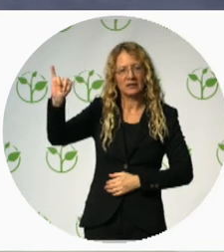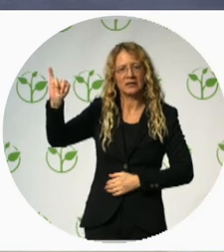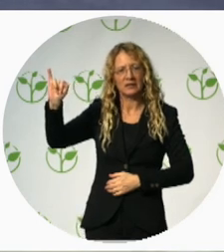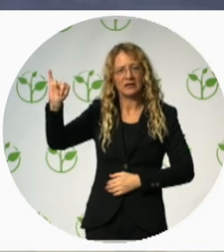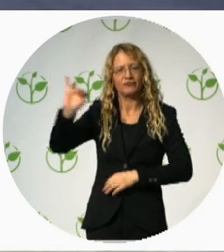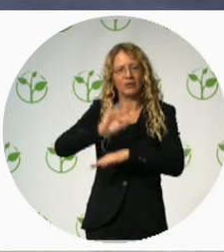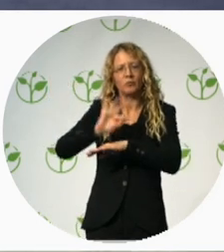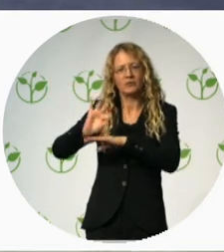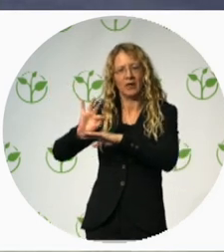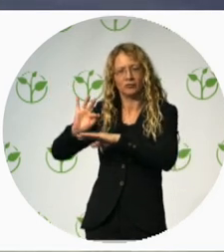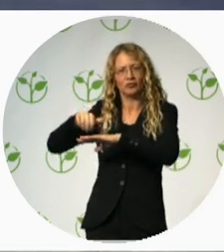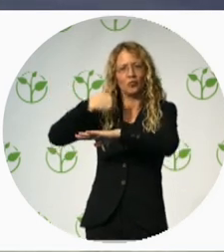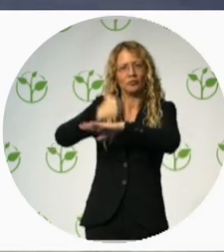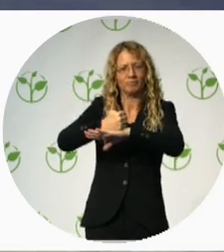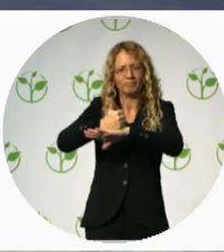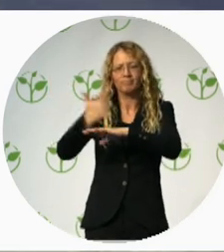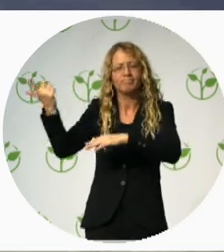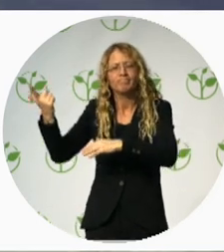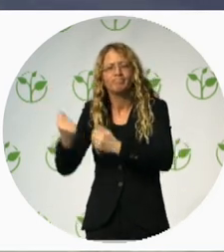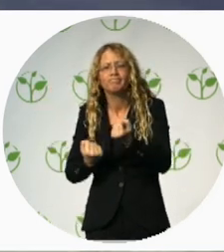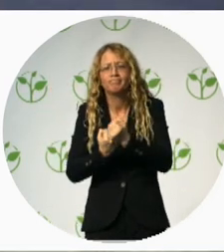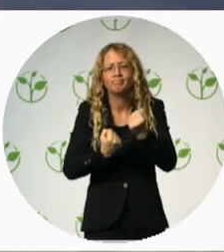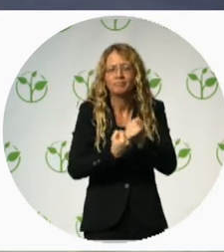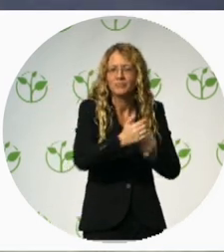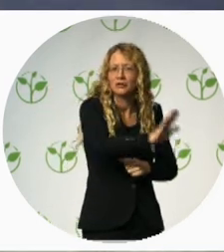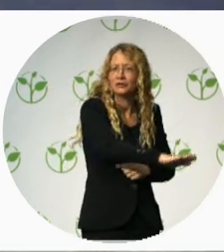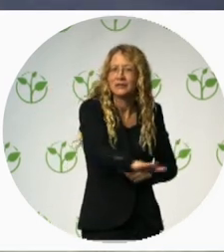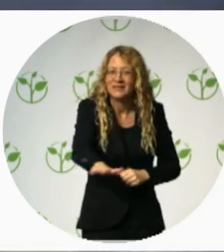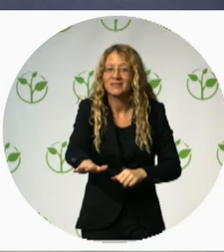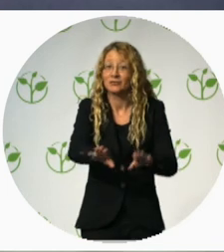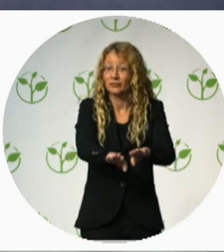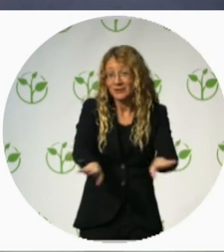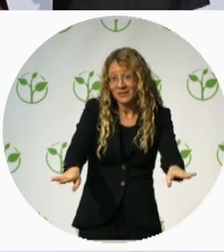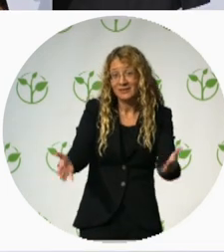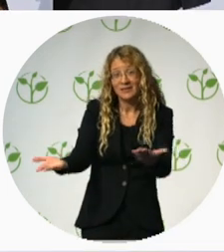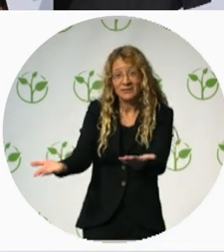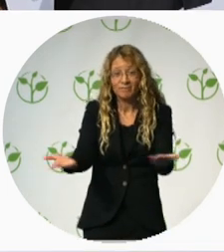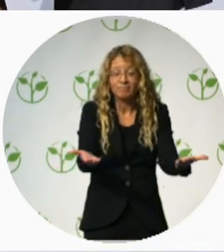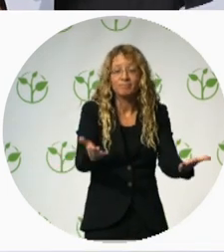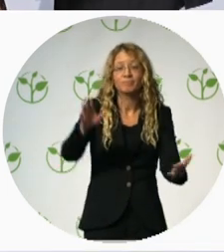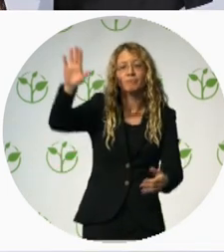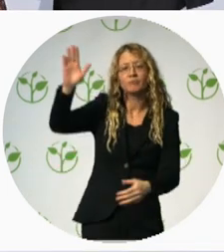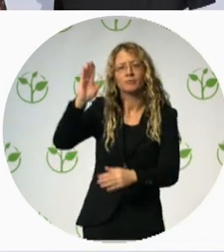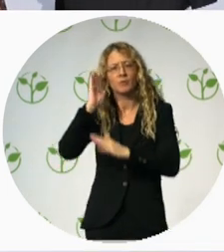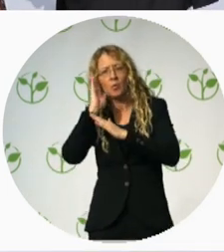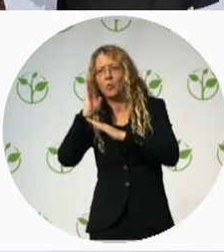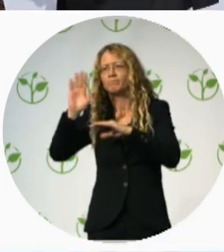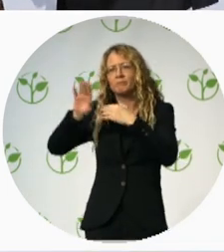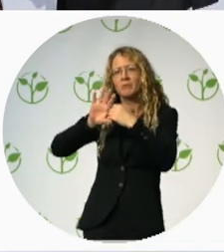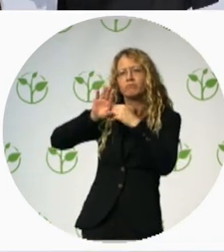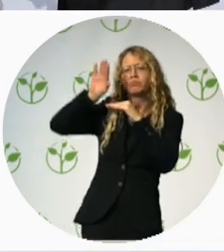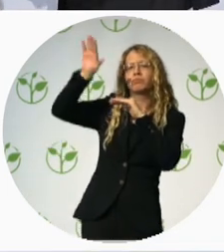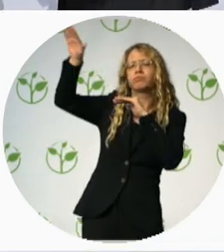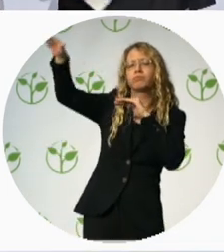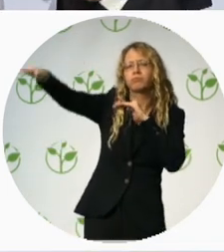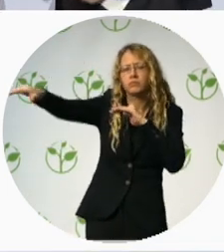supporting infants and children in rural areas of Indonesia. It has established the Suryakanti Foundation Center for